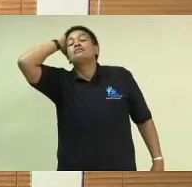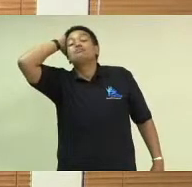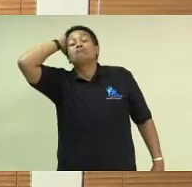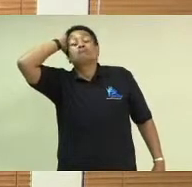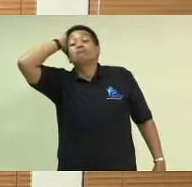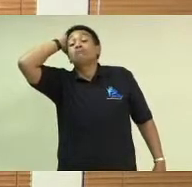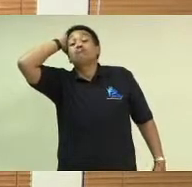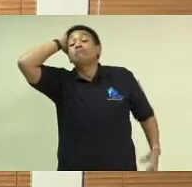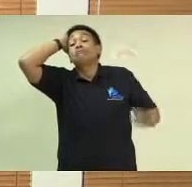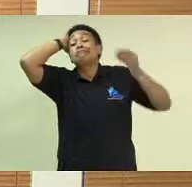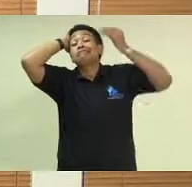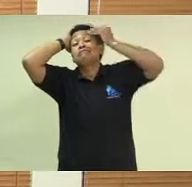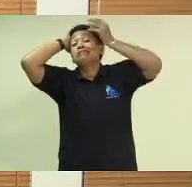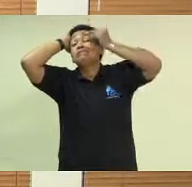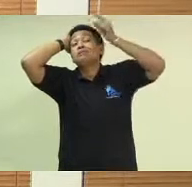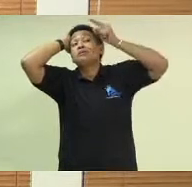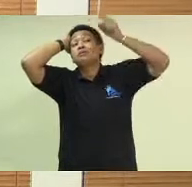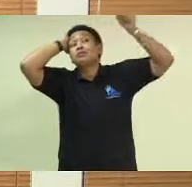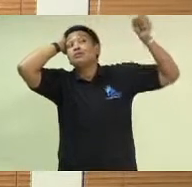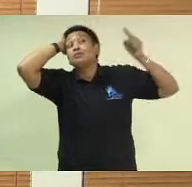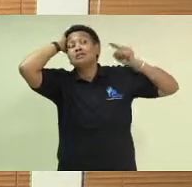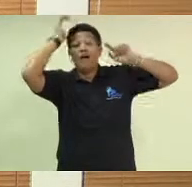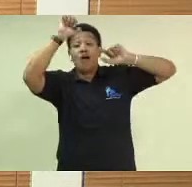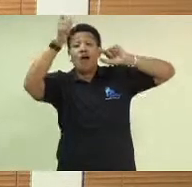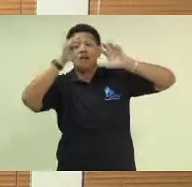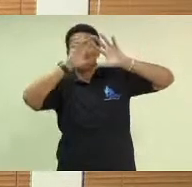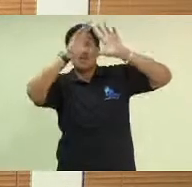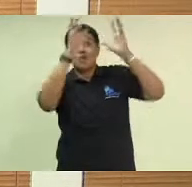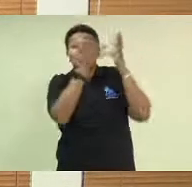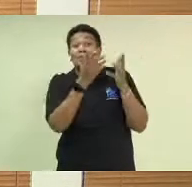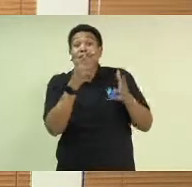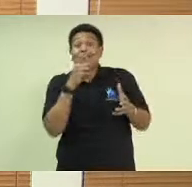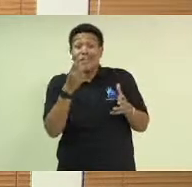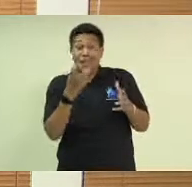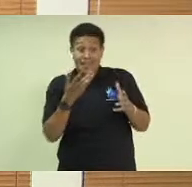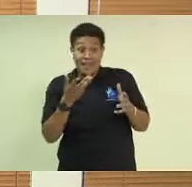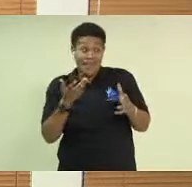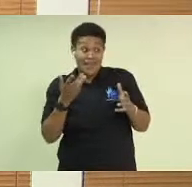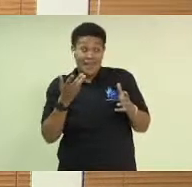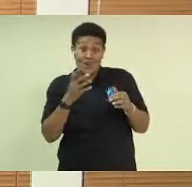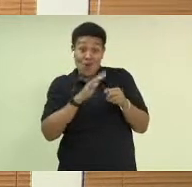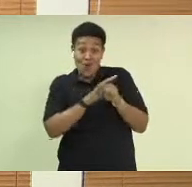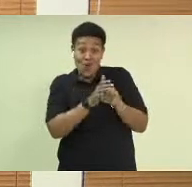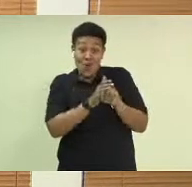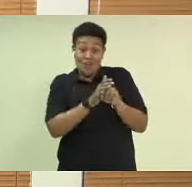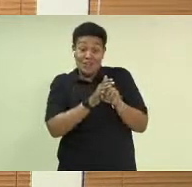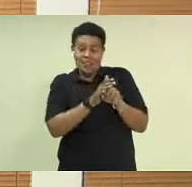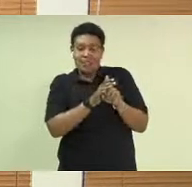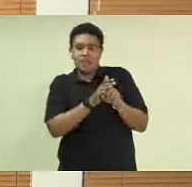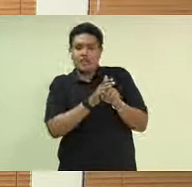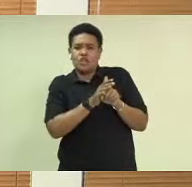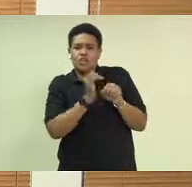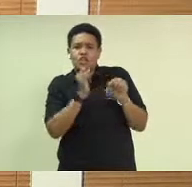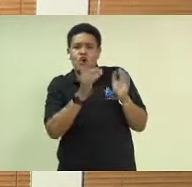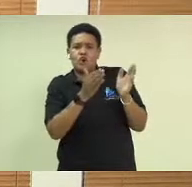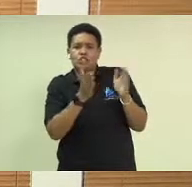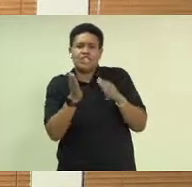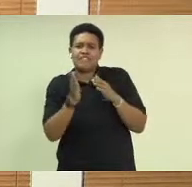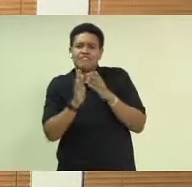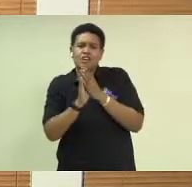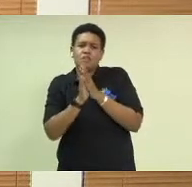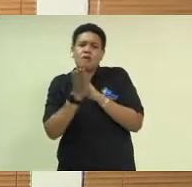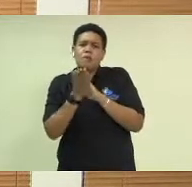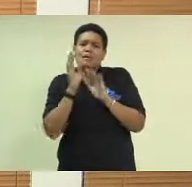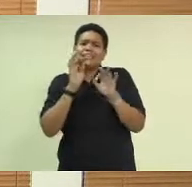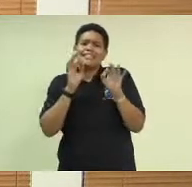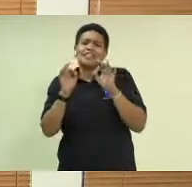believe it is here, that the pandemic is now shifting to becoming or being